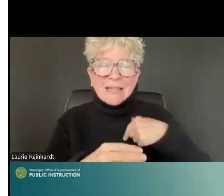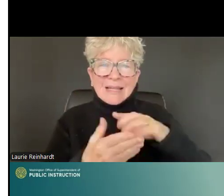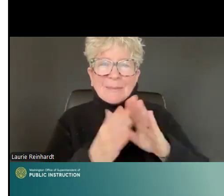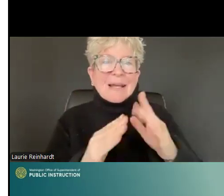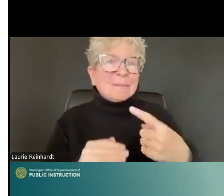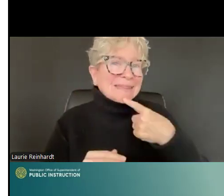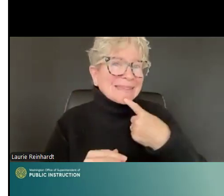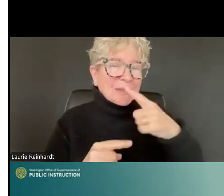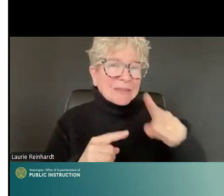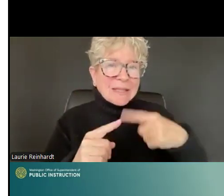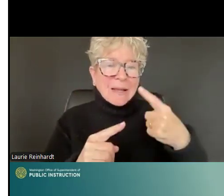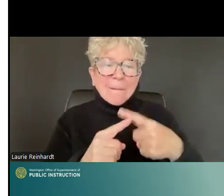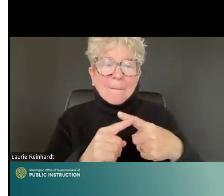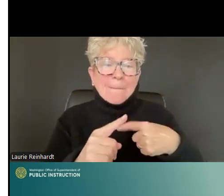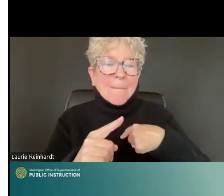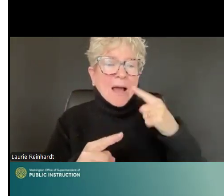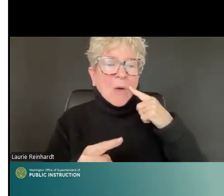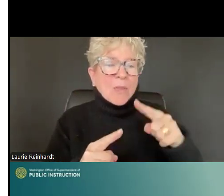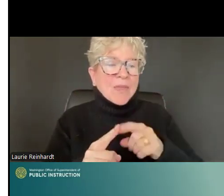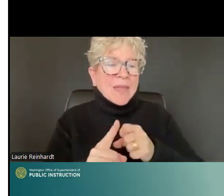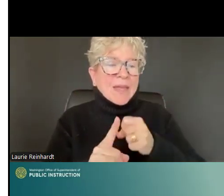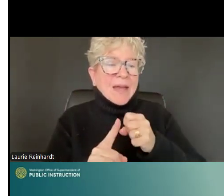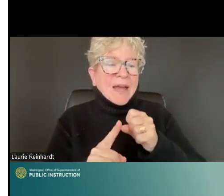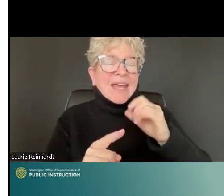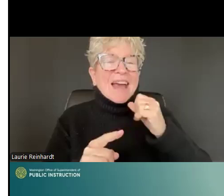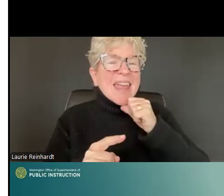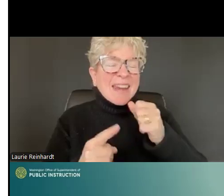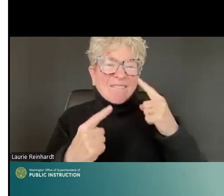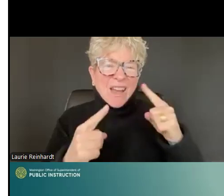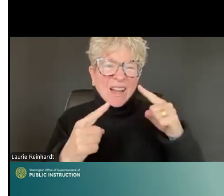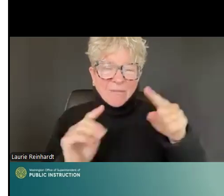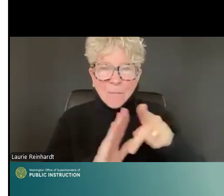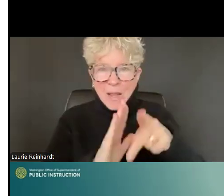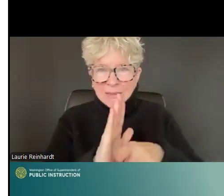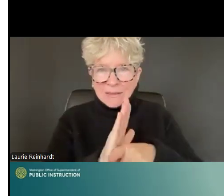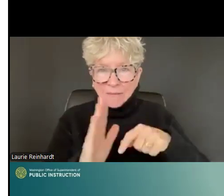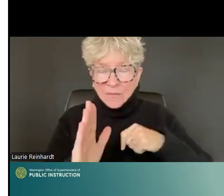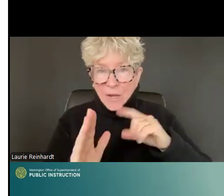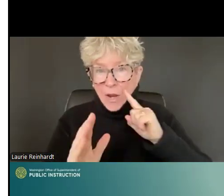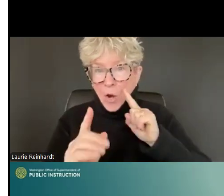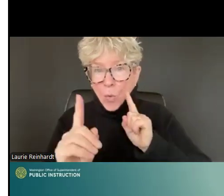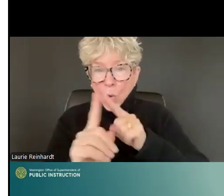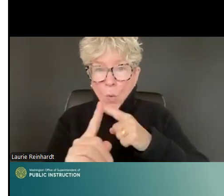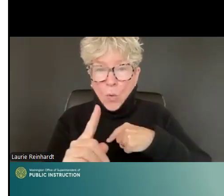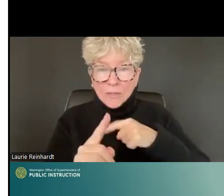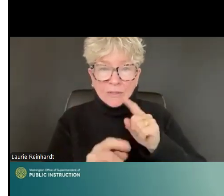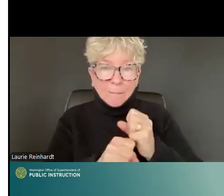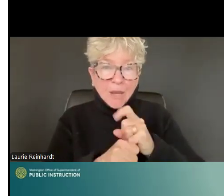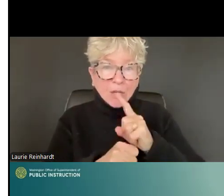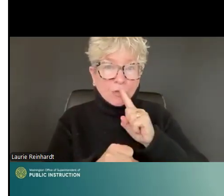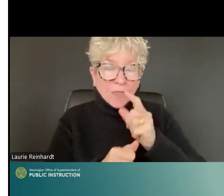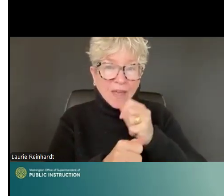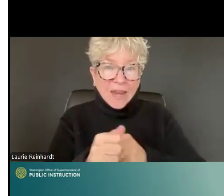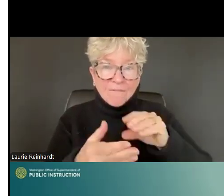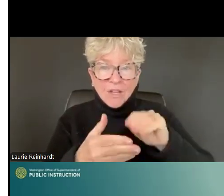about ineffective policies. Ultimately, our goal is to ensure every student receives